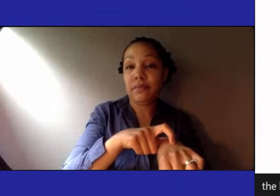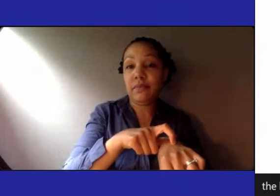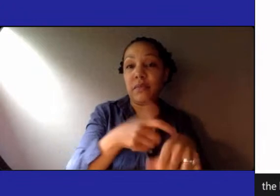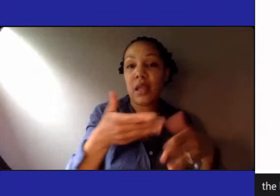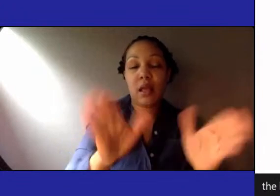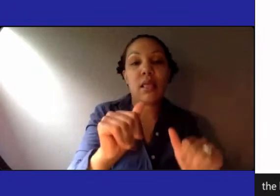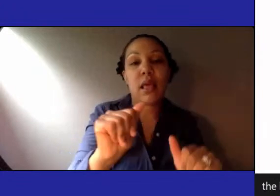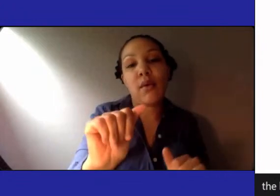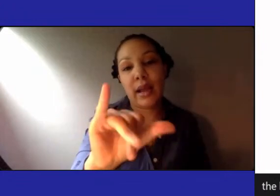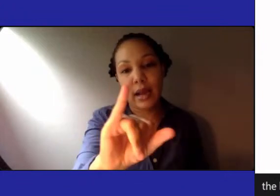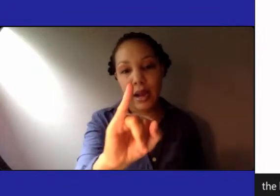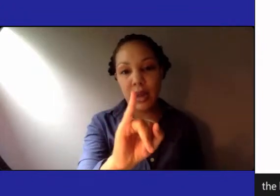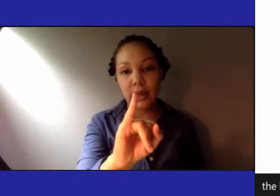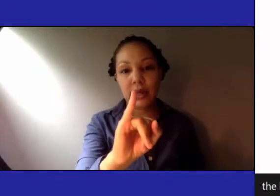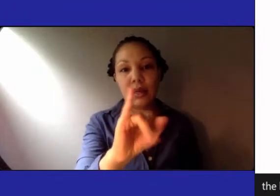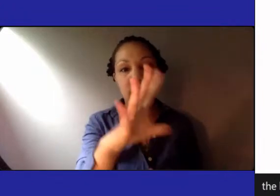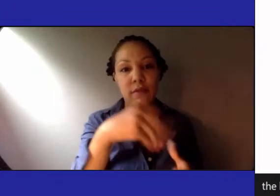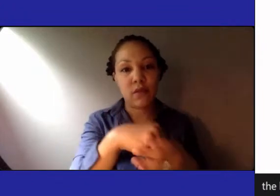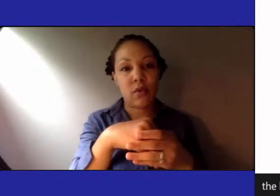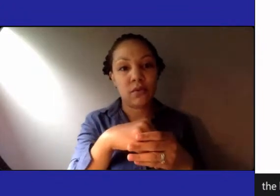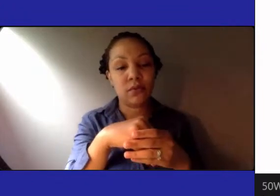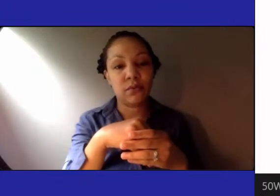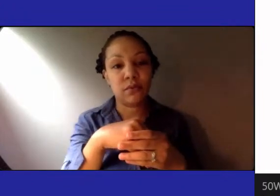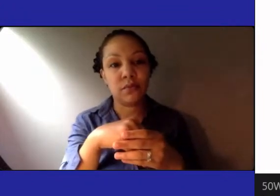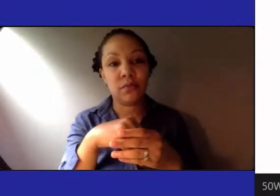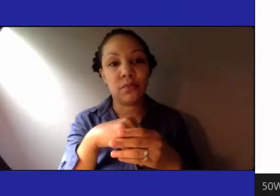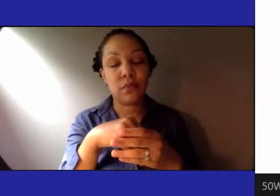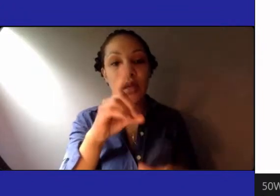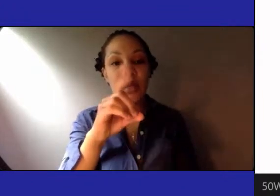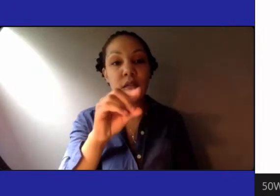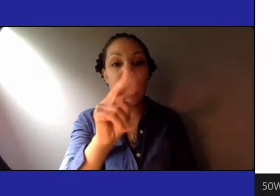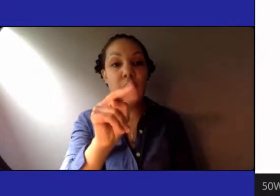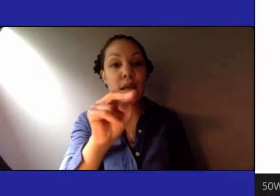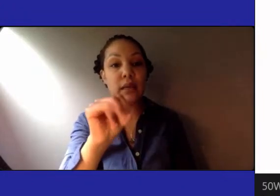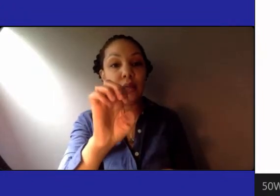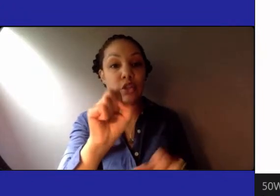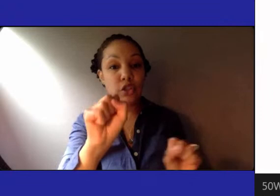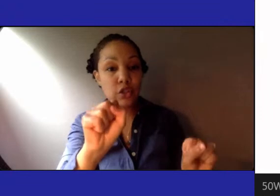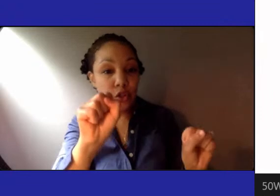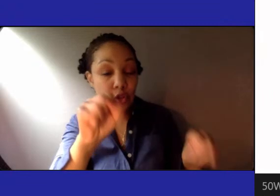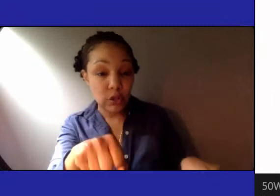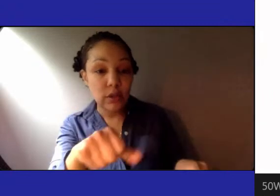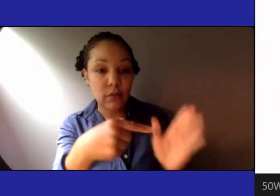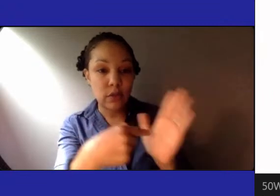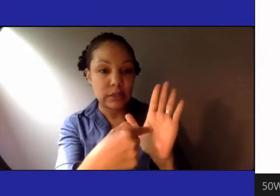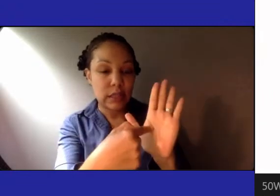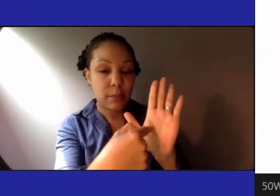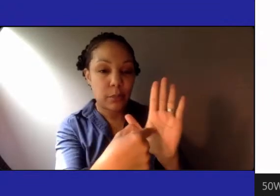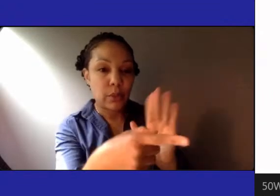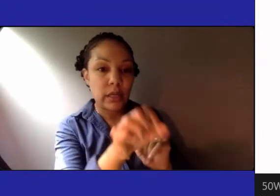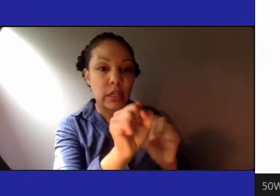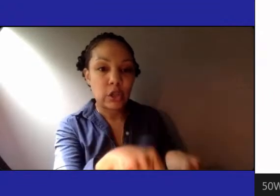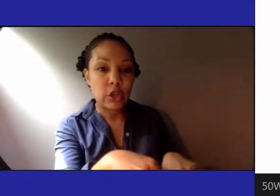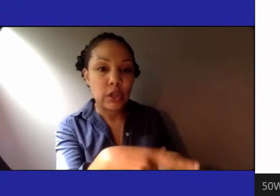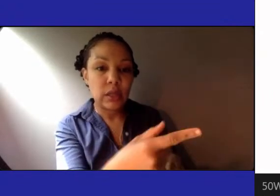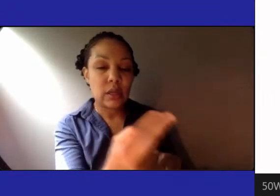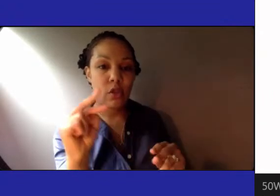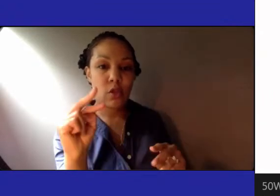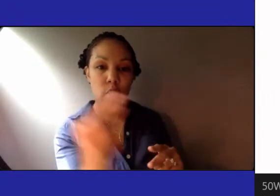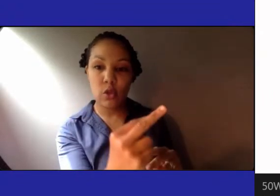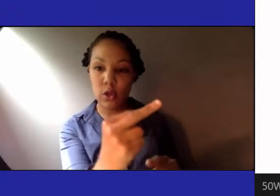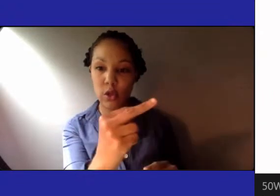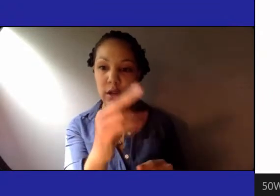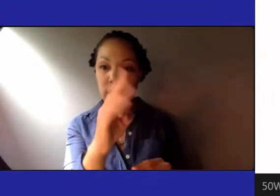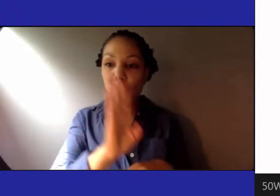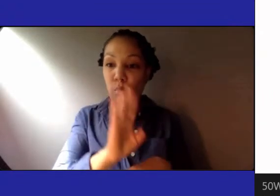Because Donnie could be looking at an image one moment from South Brooklyn and the next moment NCB. even